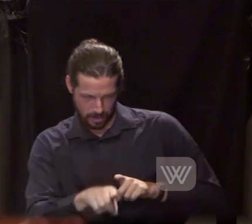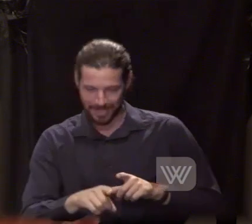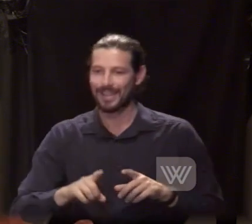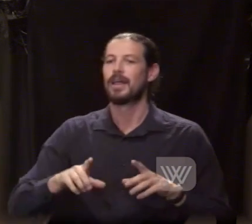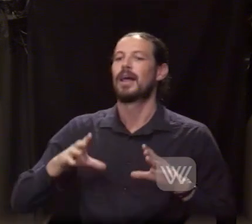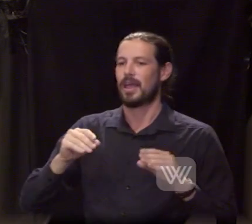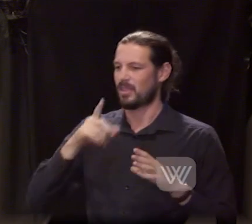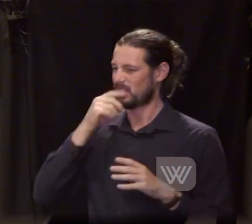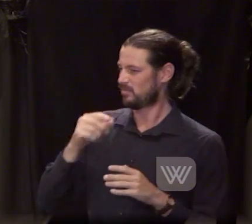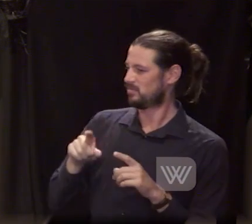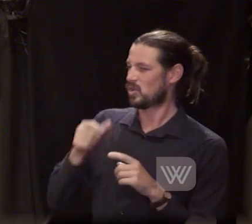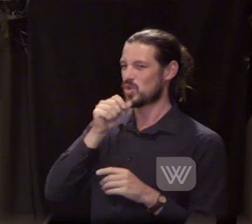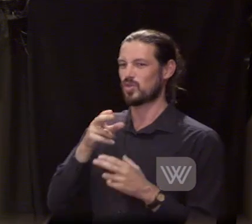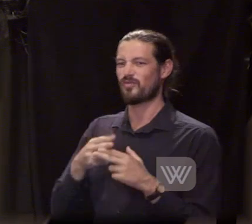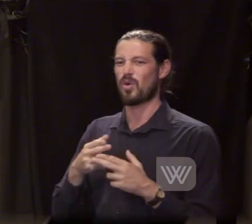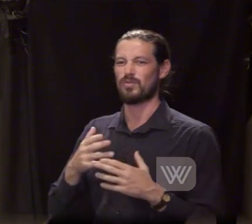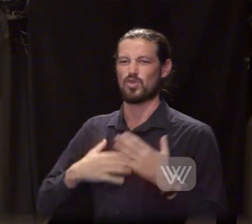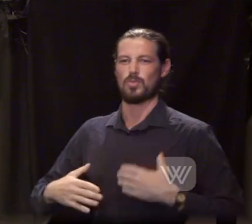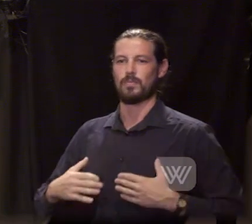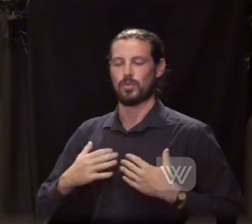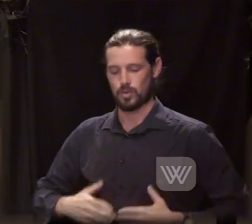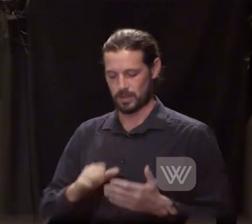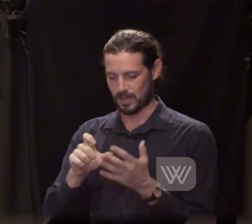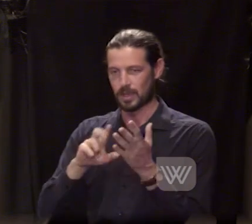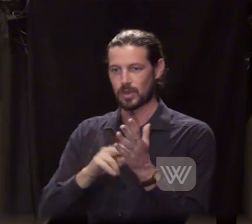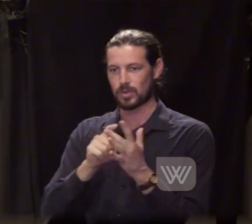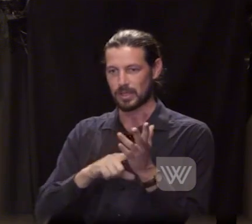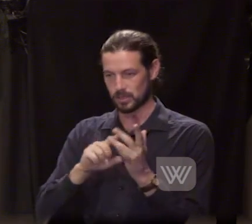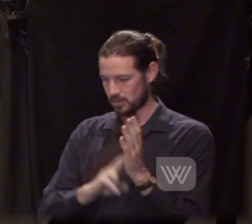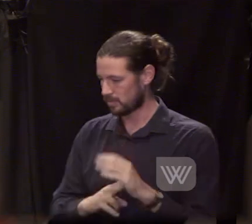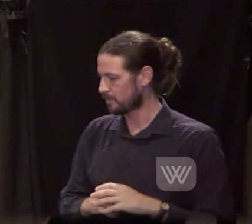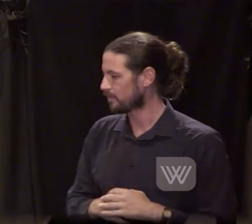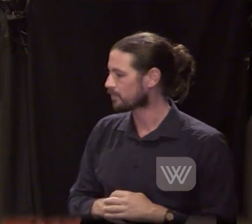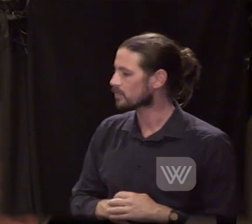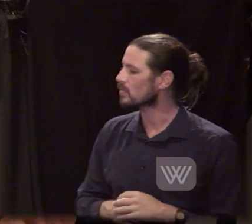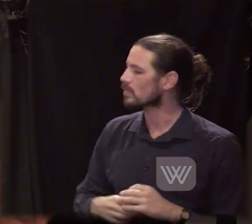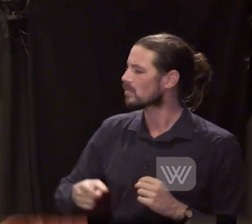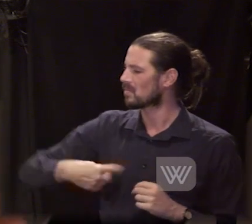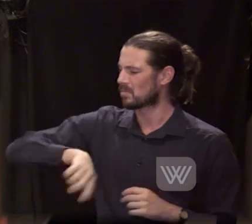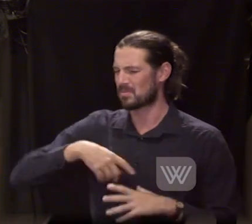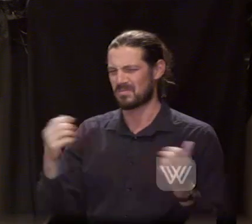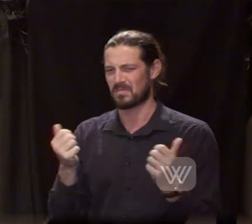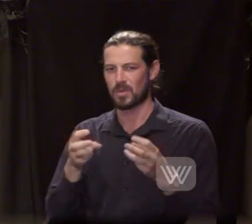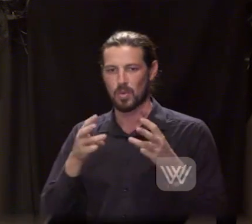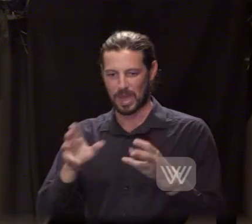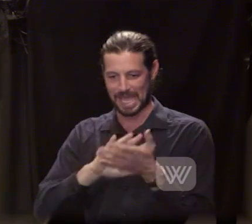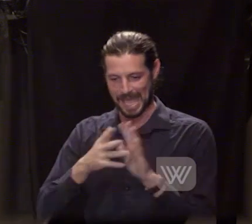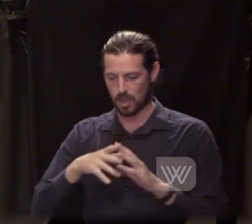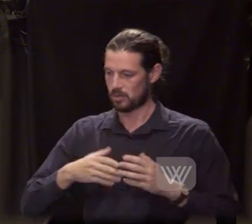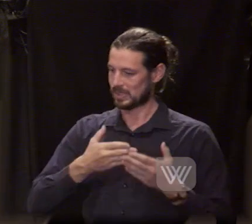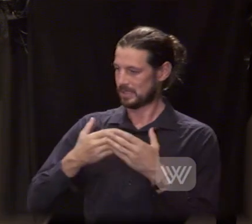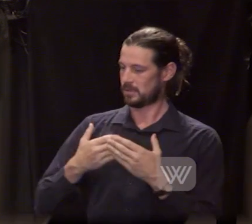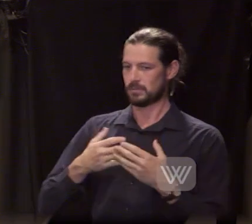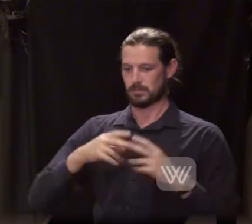complex topic to begin with. And so we had all sorts of different ways of trying to study what humans do. So we